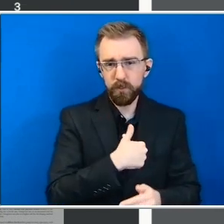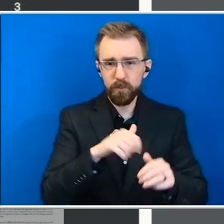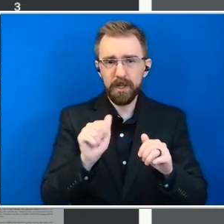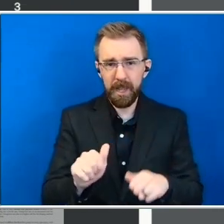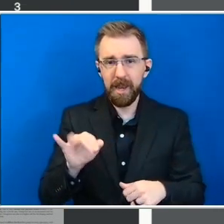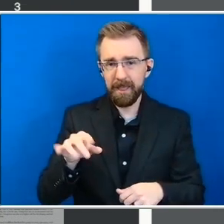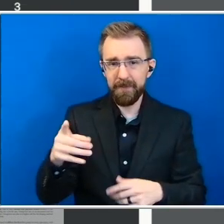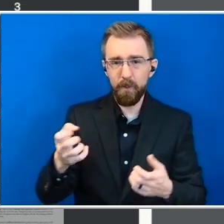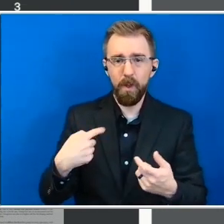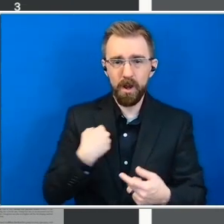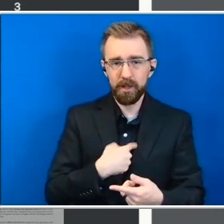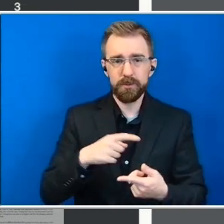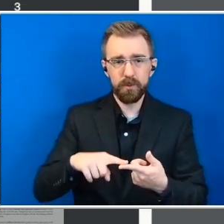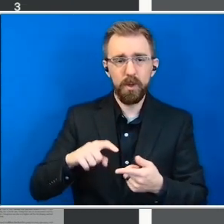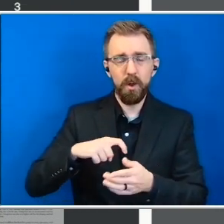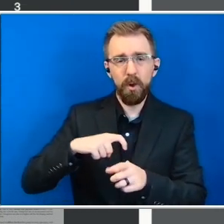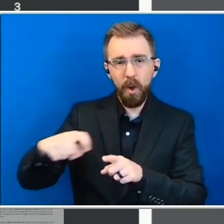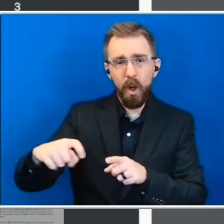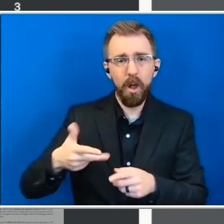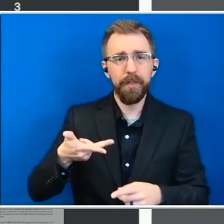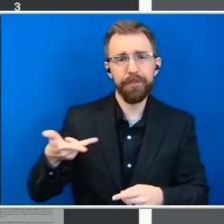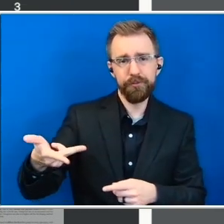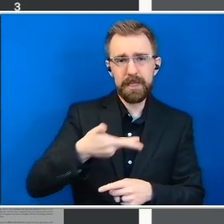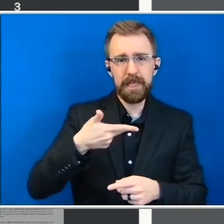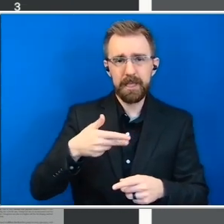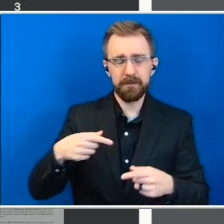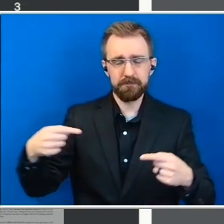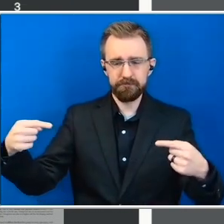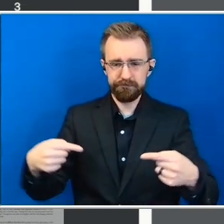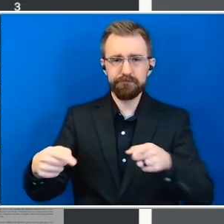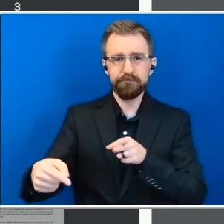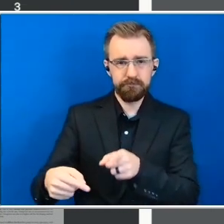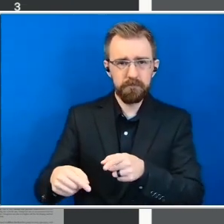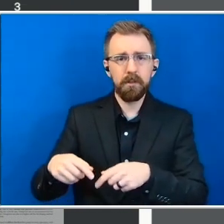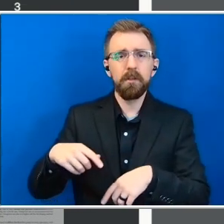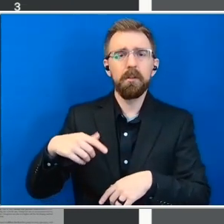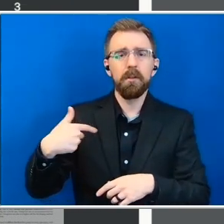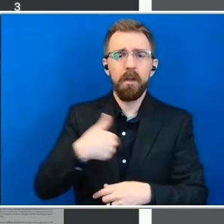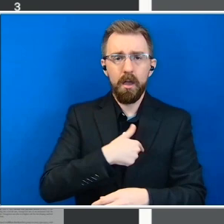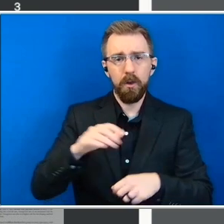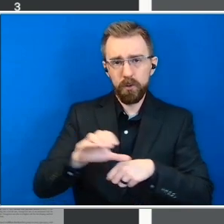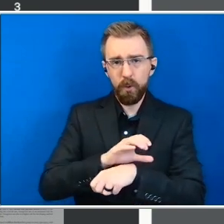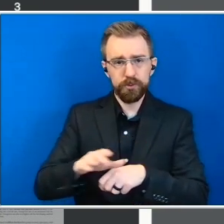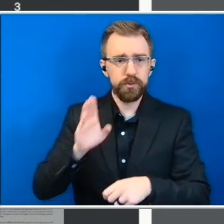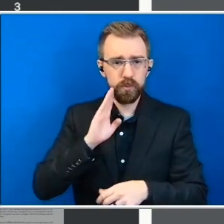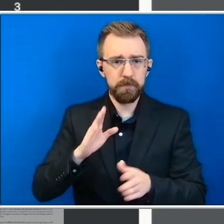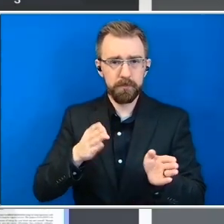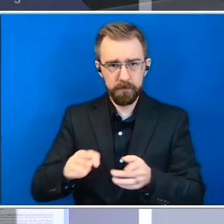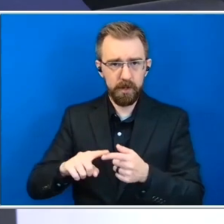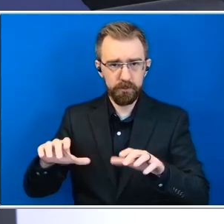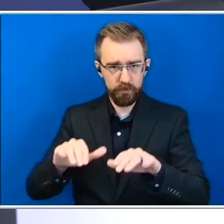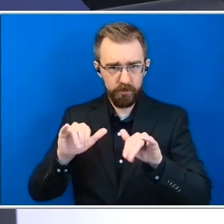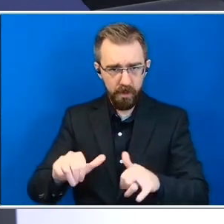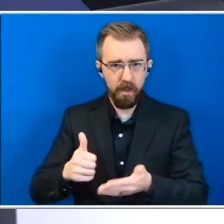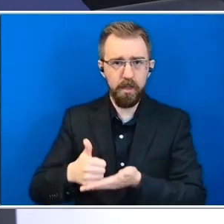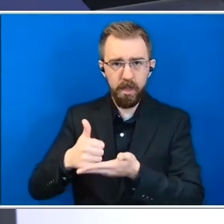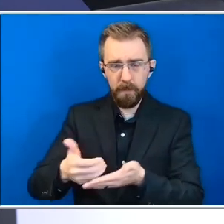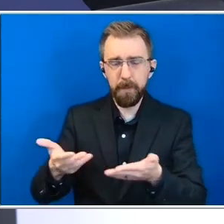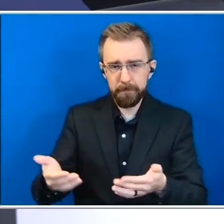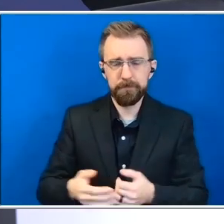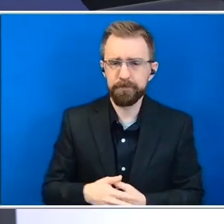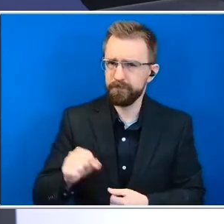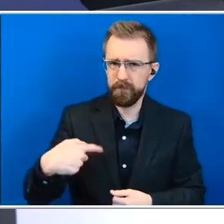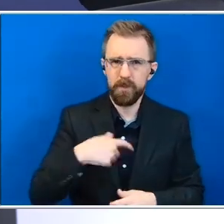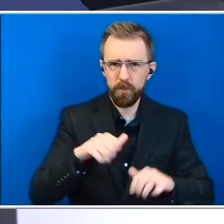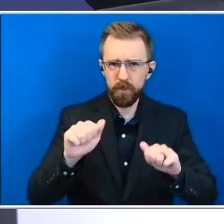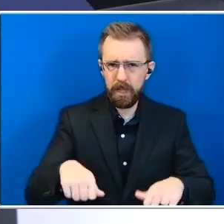them, do a 3-way call for a specific need, we can do that. Our coaches are prepared to do that and help them. So yeah, we can do that. This